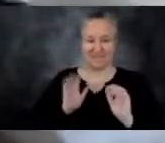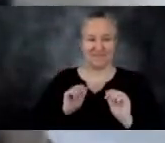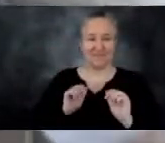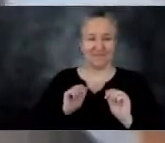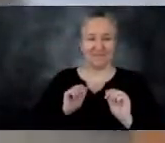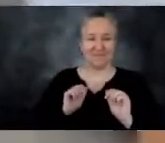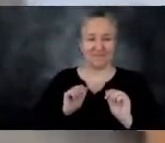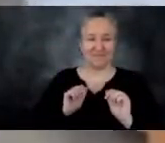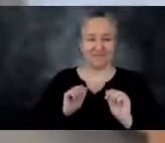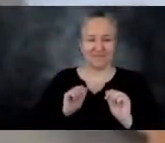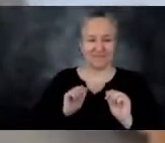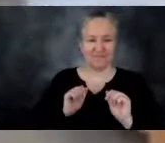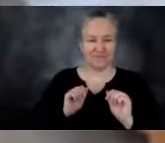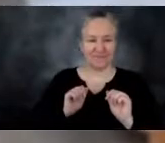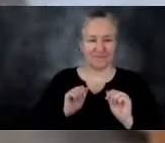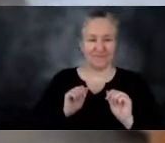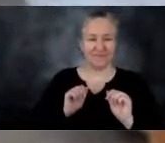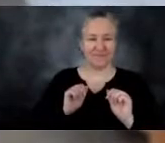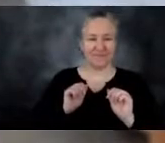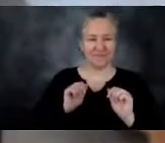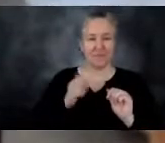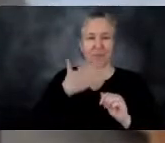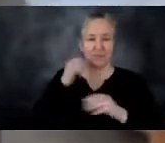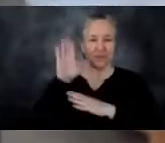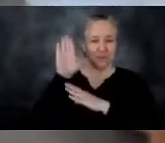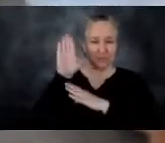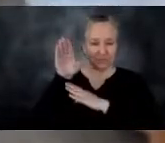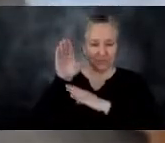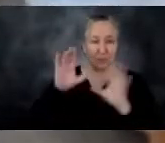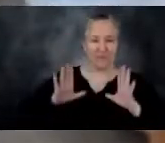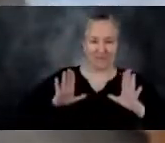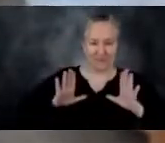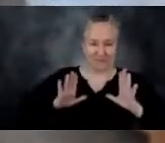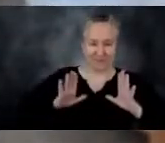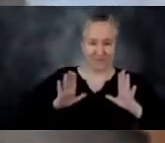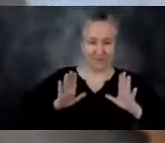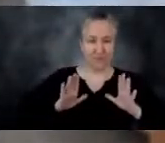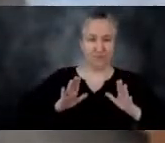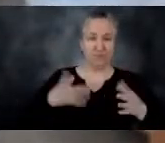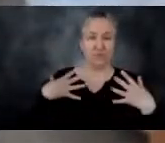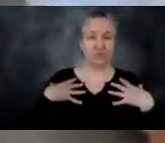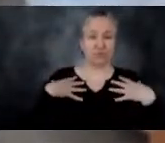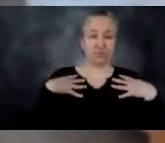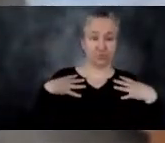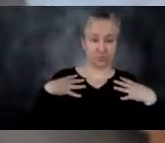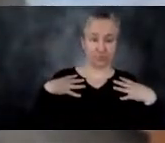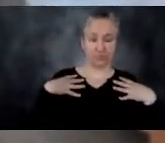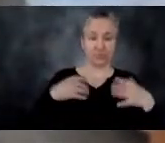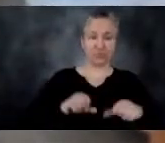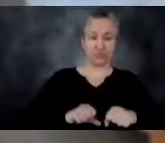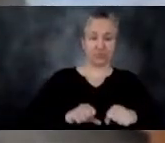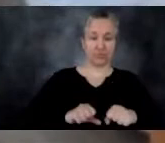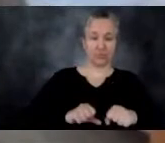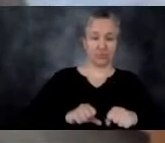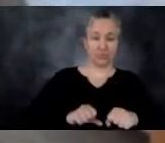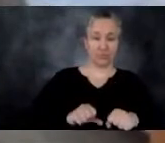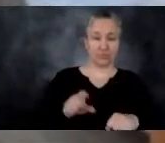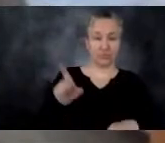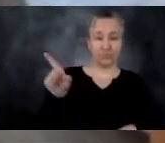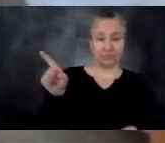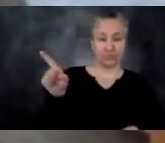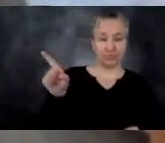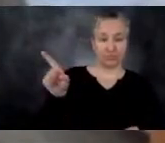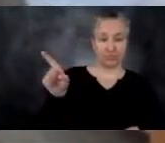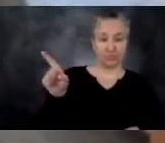I know what's going on. Okay. Here we go. Standing close to the edge of your chair, shoulders are back. I'm going to take one foot. I'm going to bend it at 90